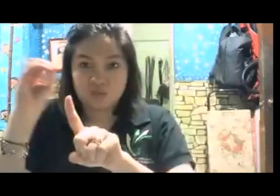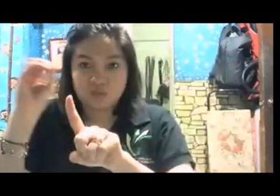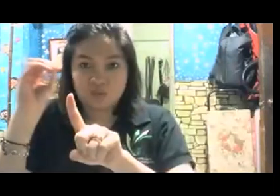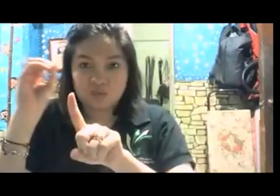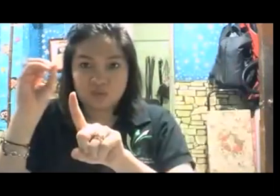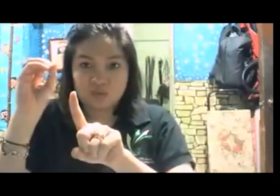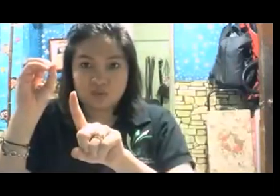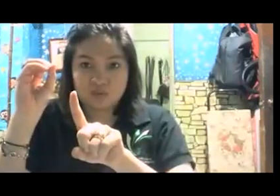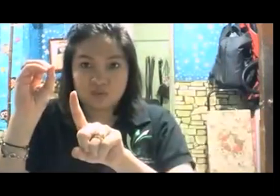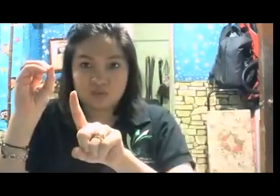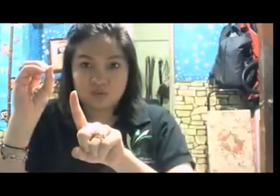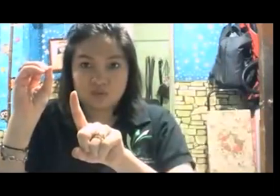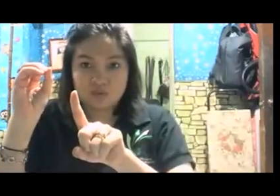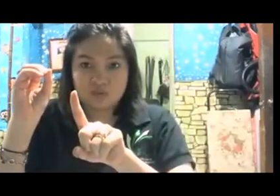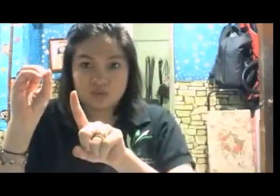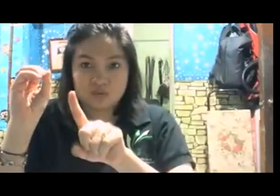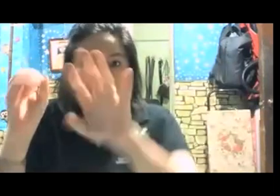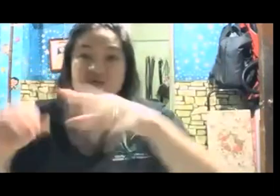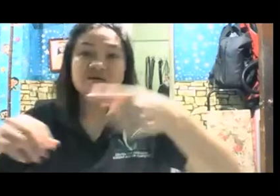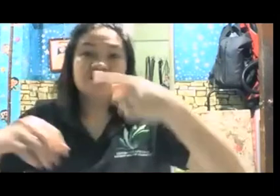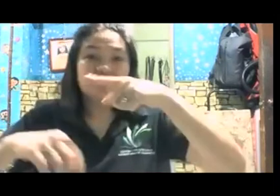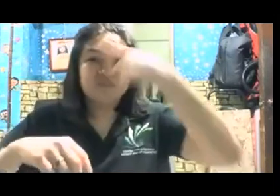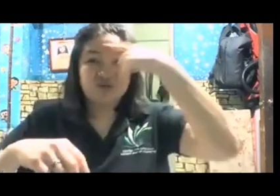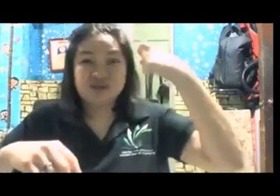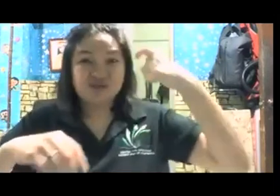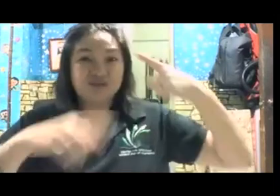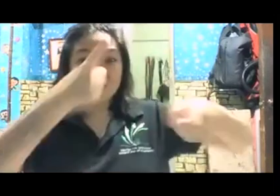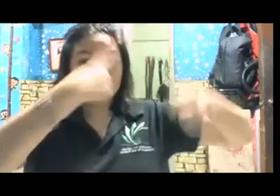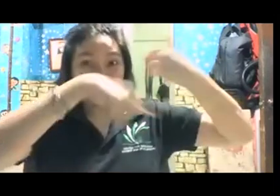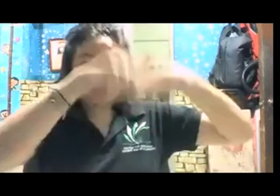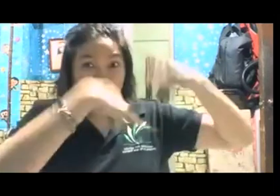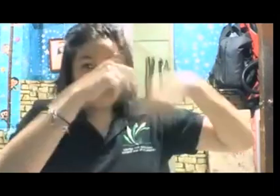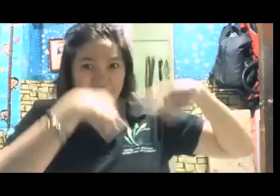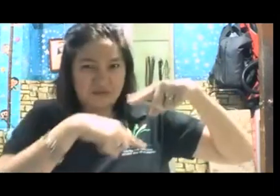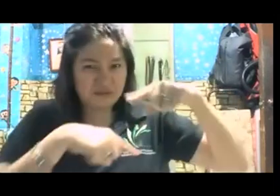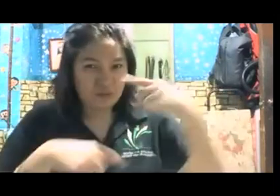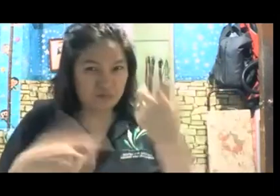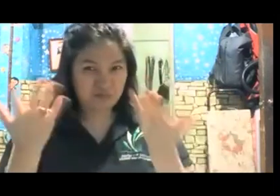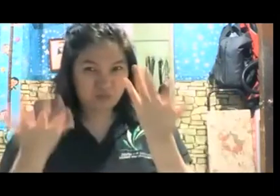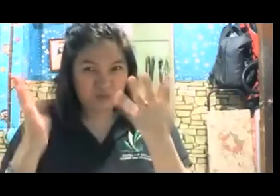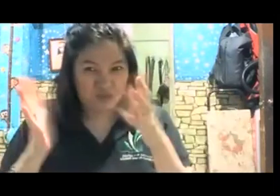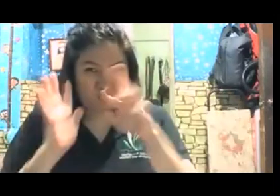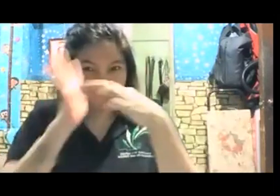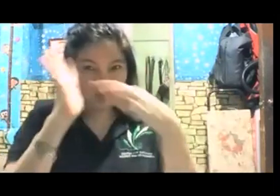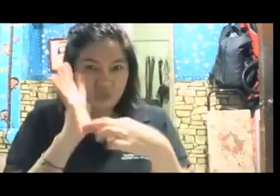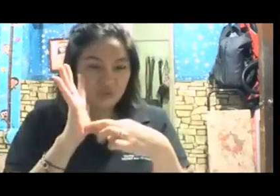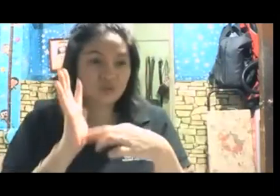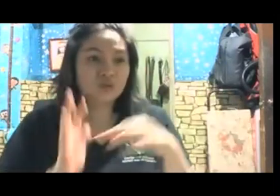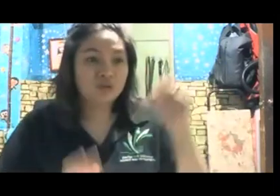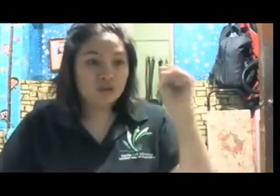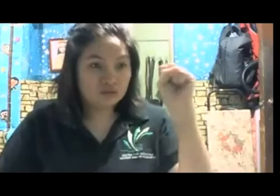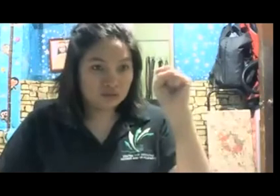Because the NMS have is present But at times. but yes,